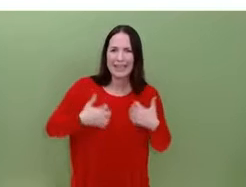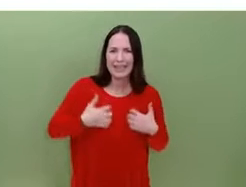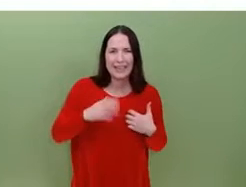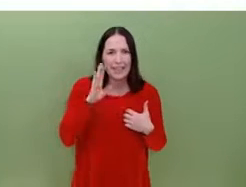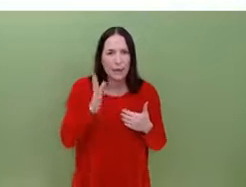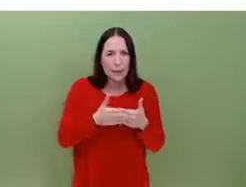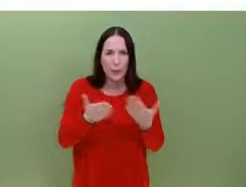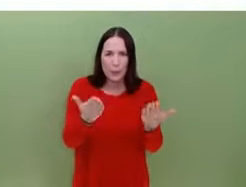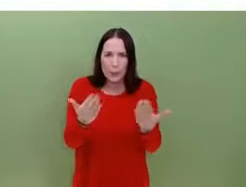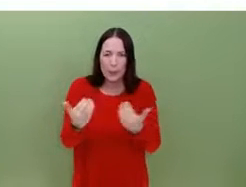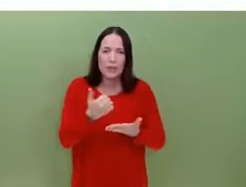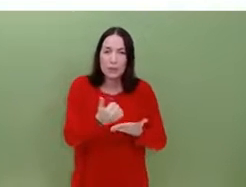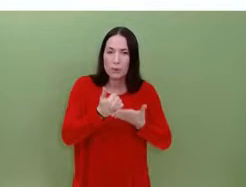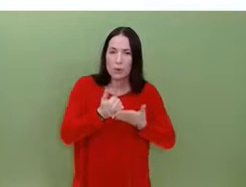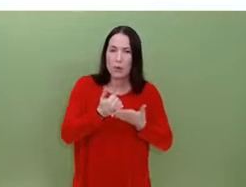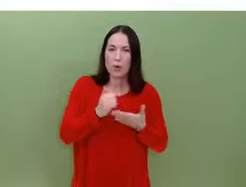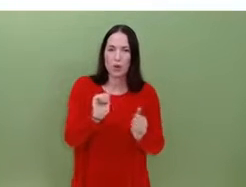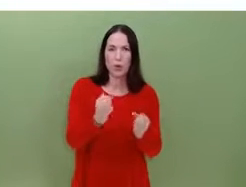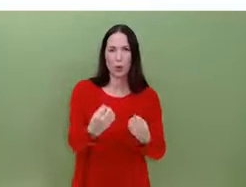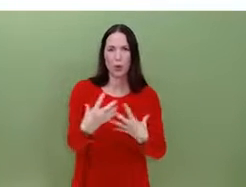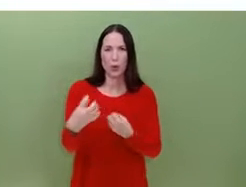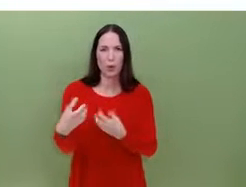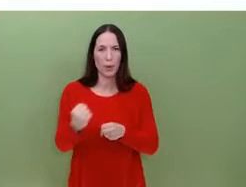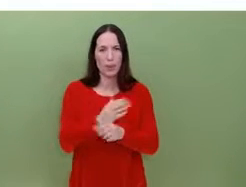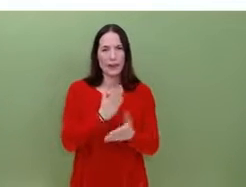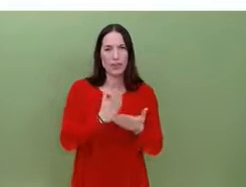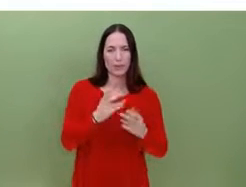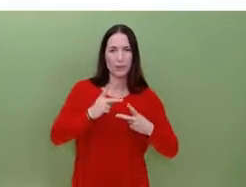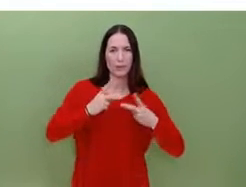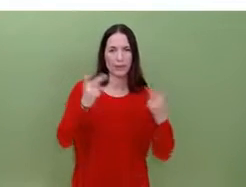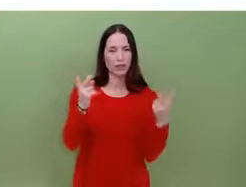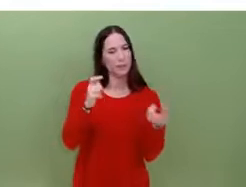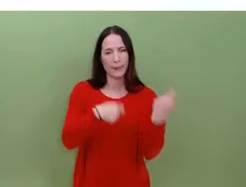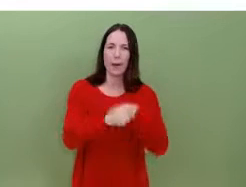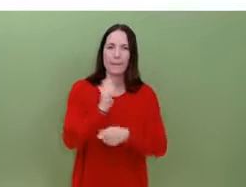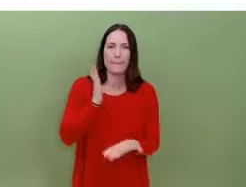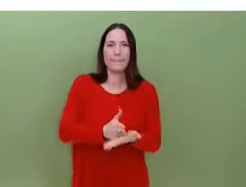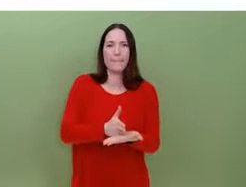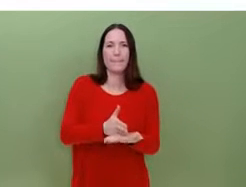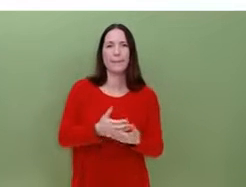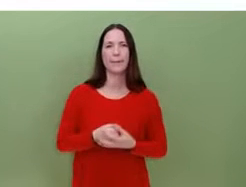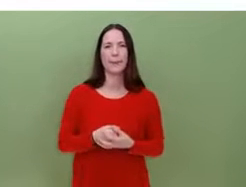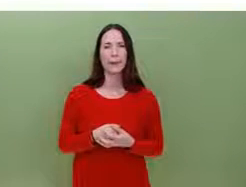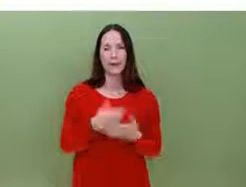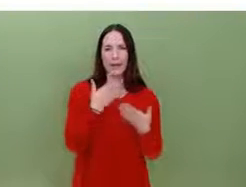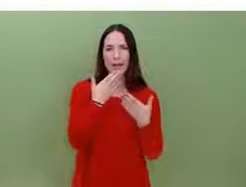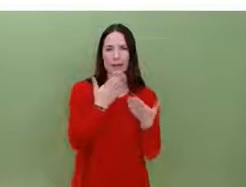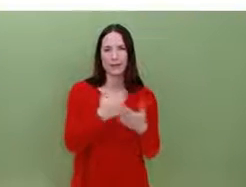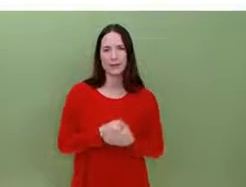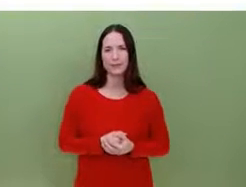and input into how we make this vision and turn it into reality. Thanks, Matt. The next slide.